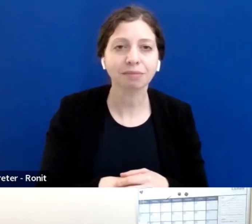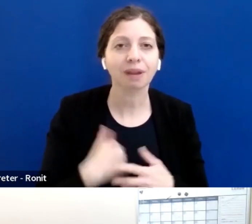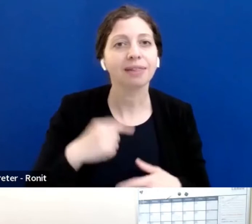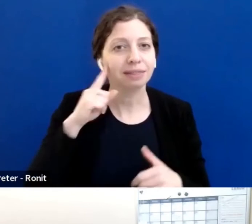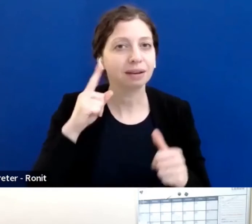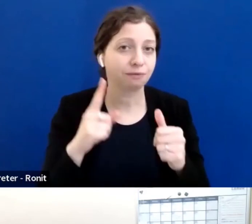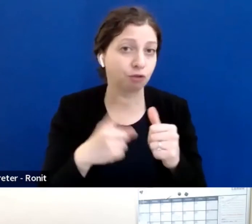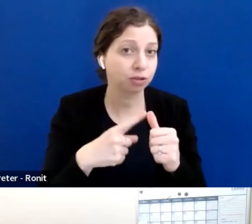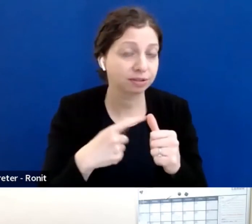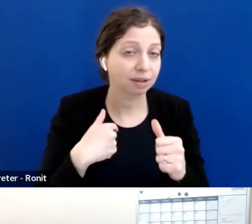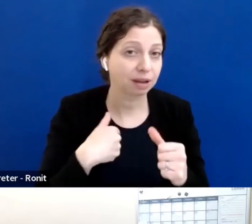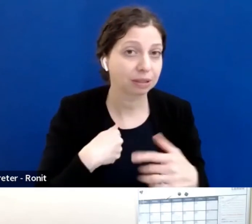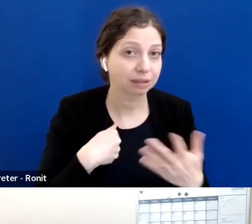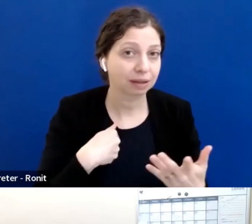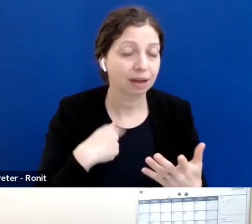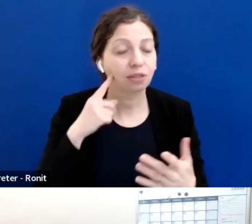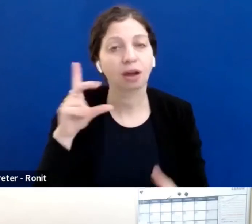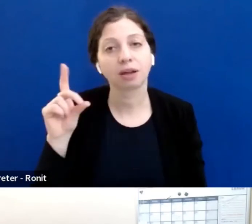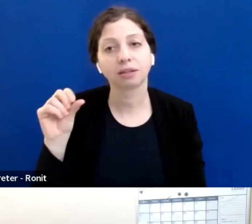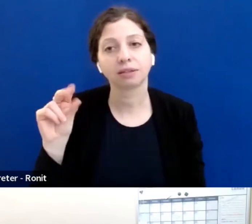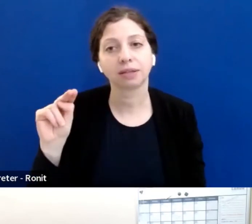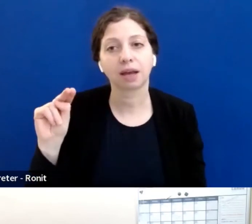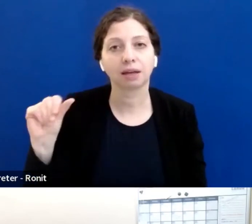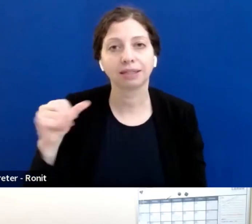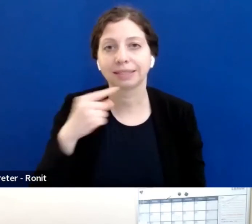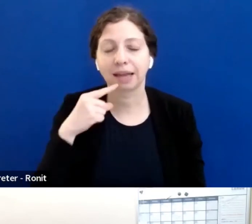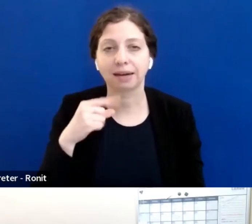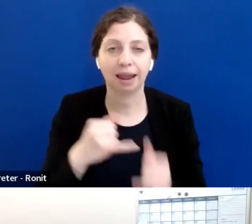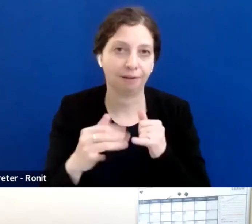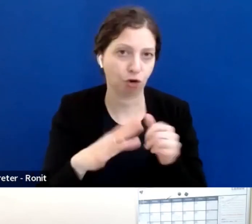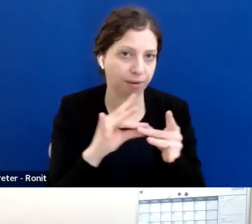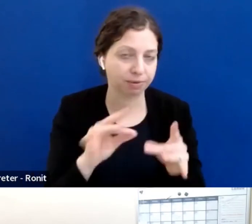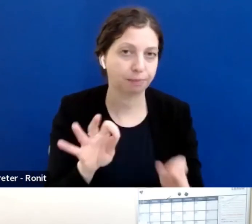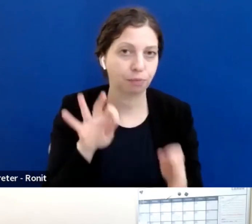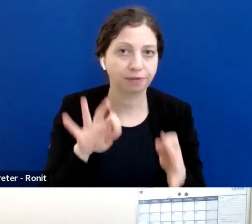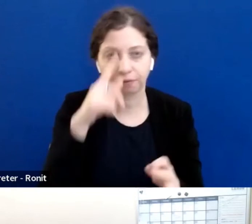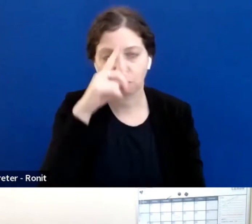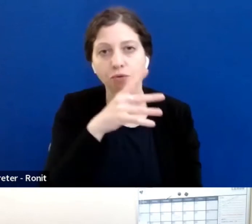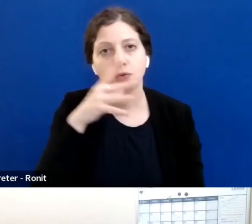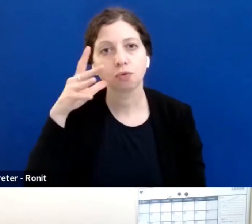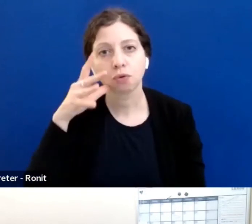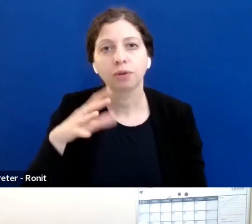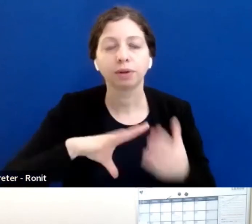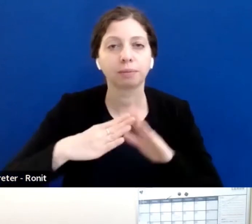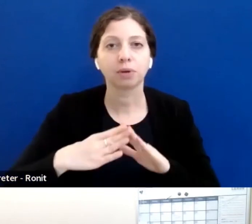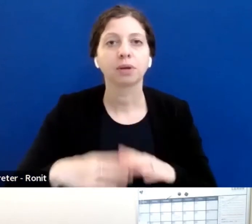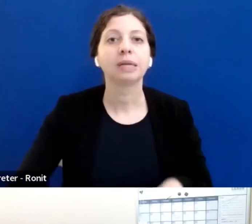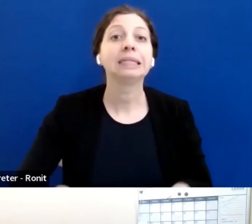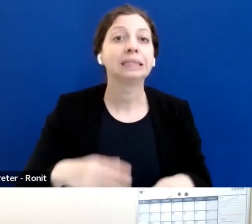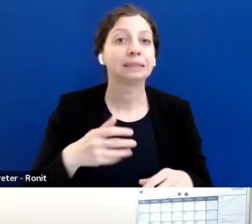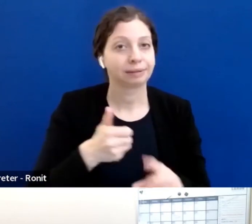all, I thought what Donna said at the end of her comments was perfect for rural communities. It is a community